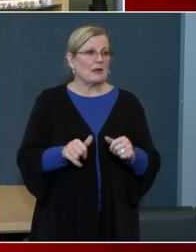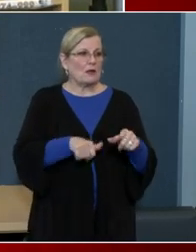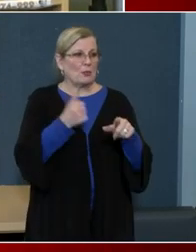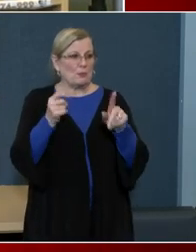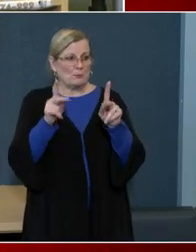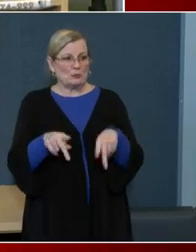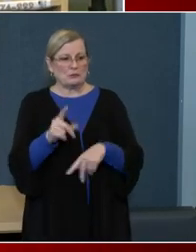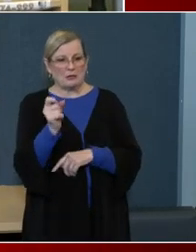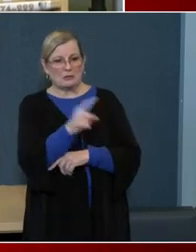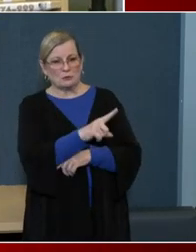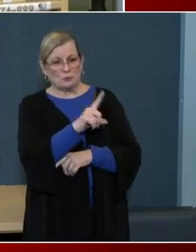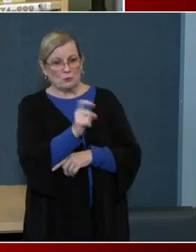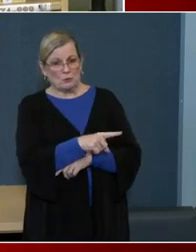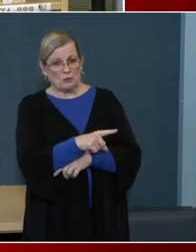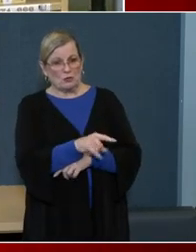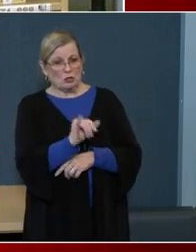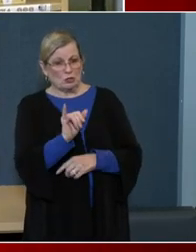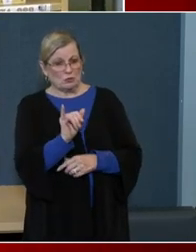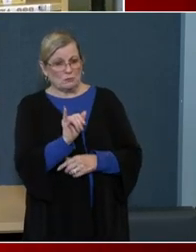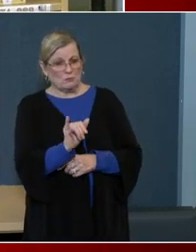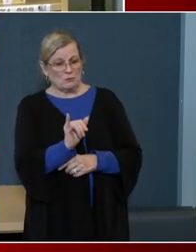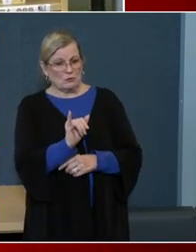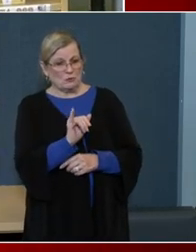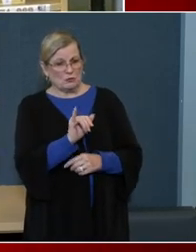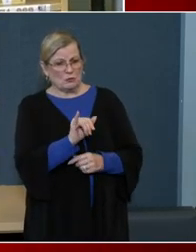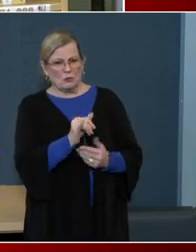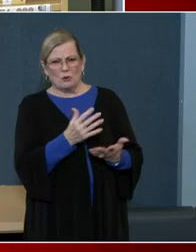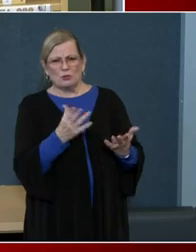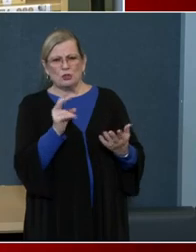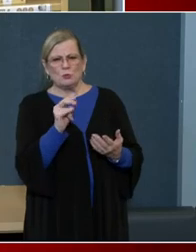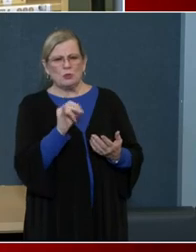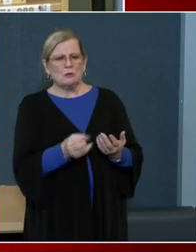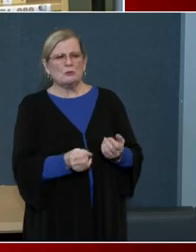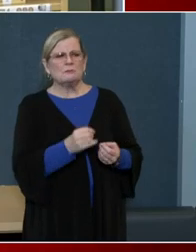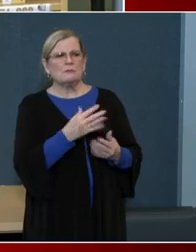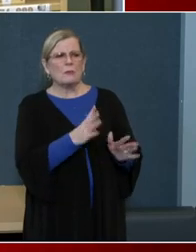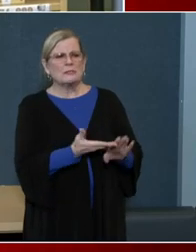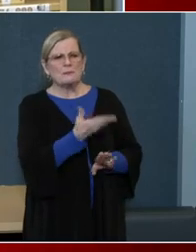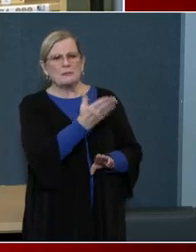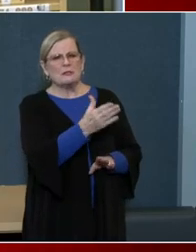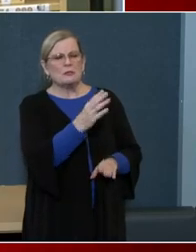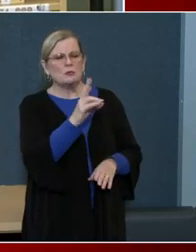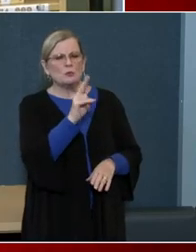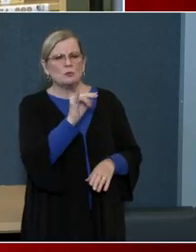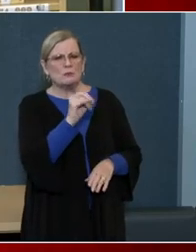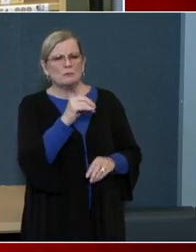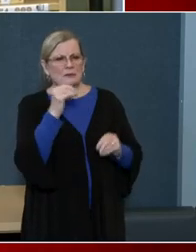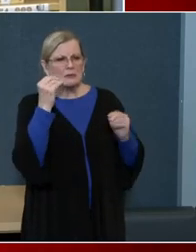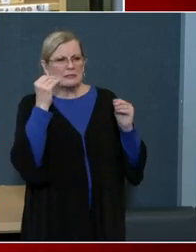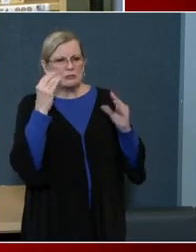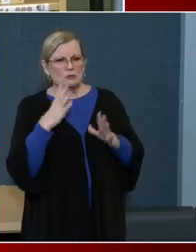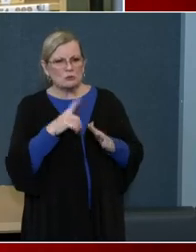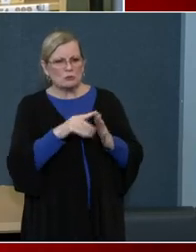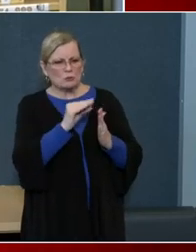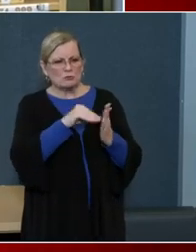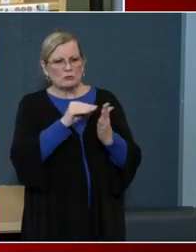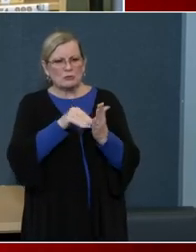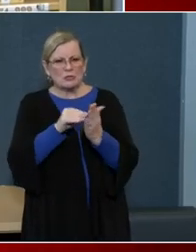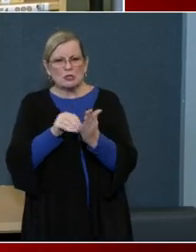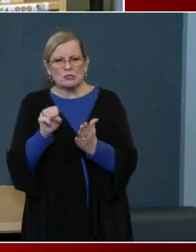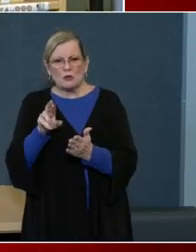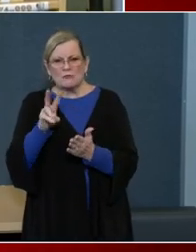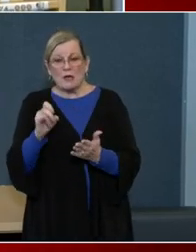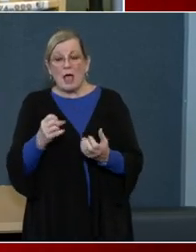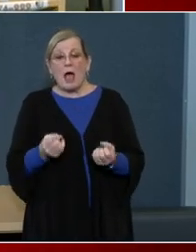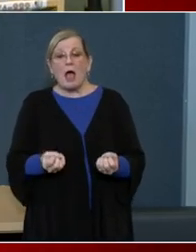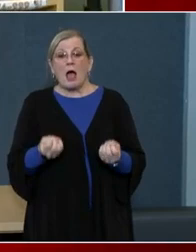survey. Can you tell us what percentage of teachers have filled out the survey? And of those, what percentage have said they're willing to come back into the classroom?